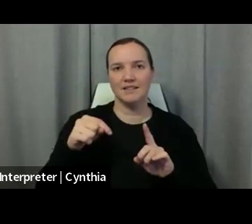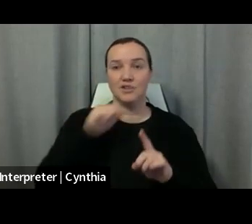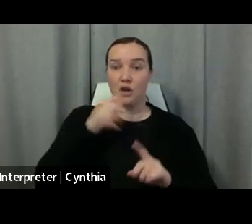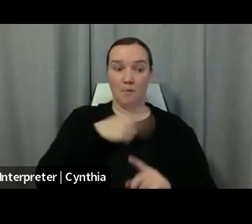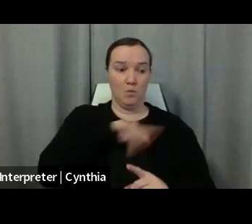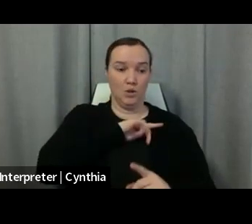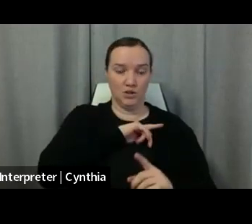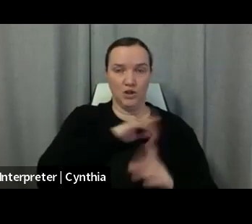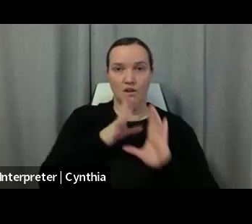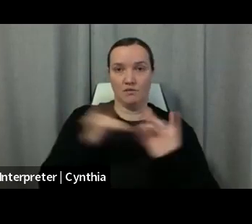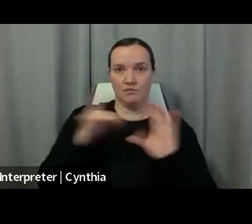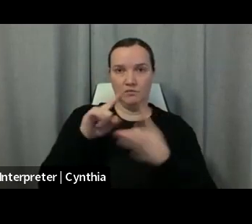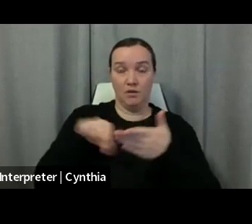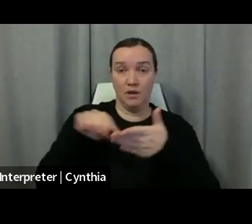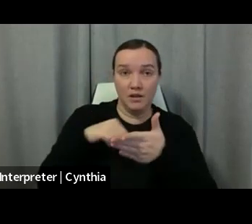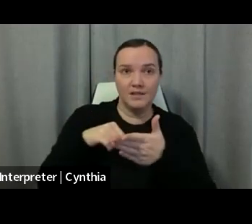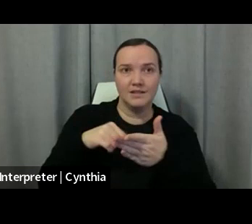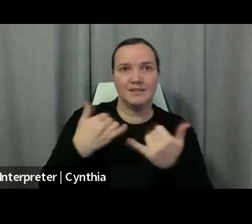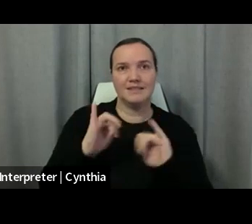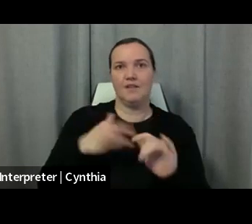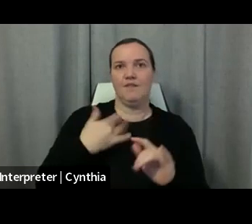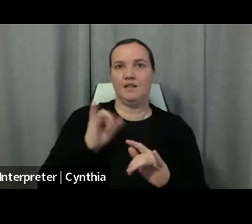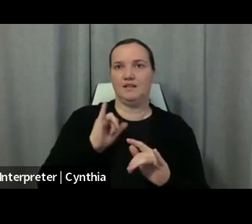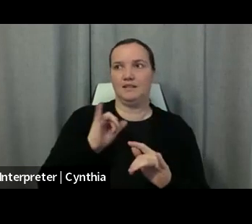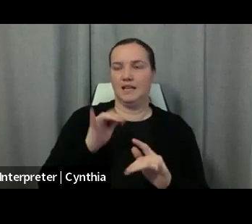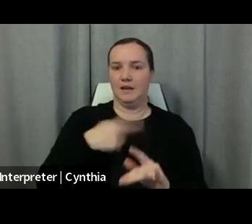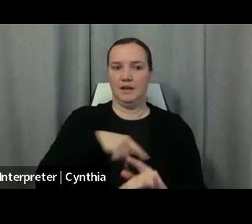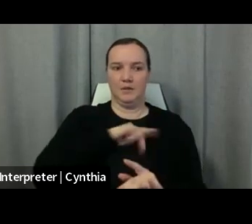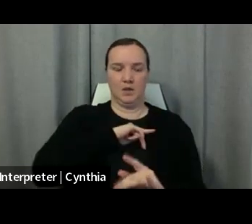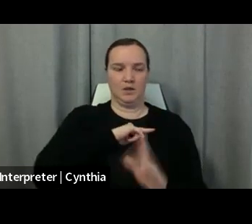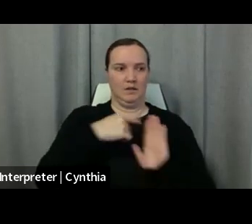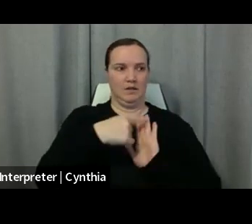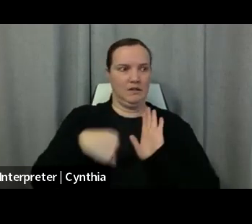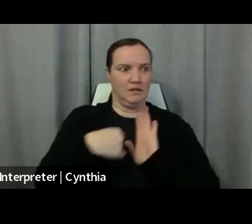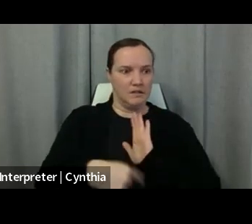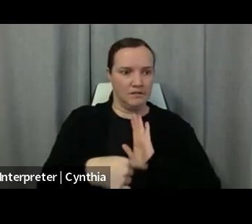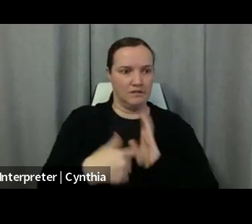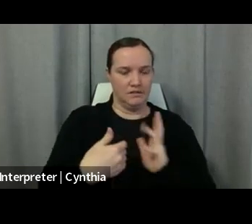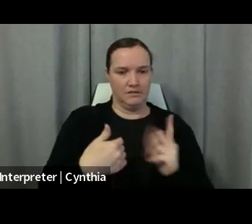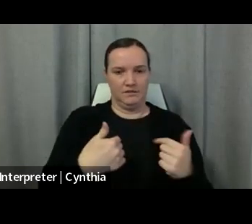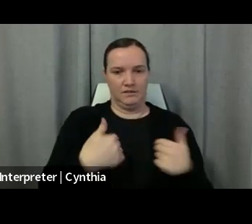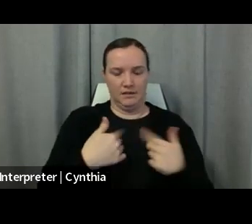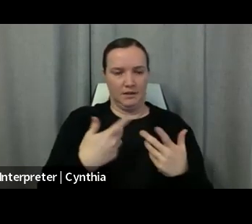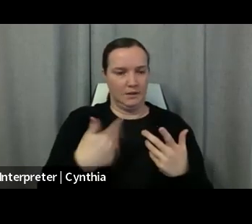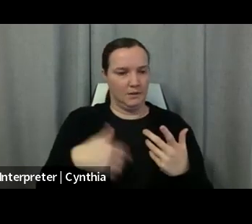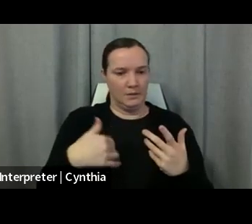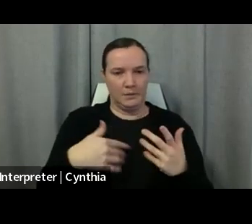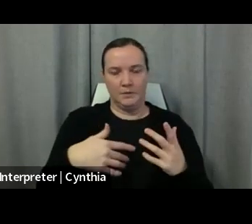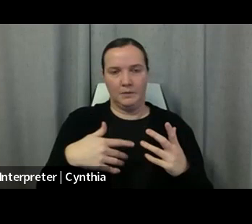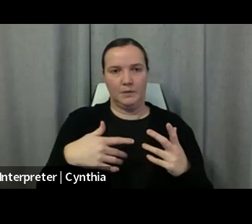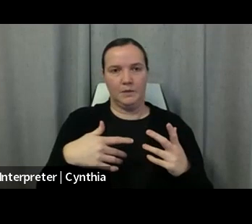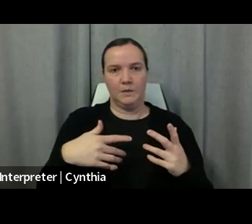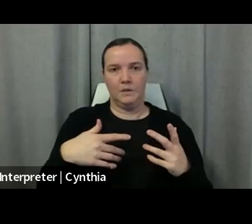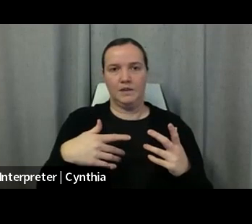non-personal criticism still comes across to you as the receiver in a very